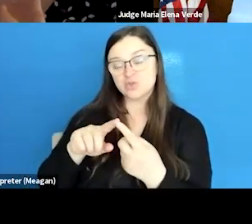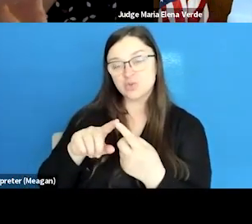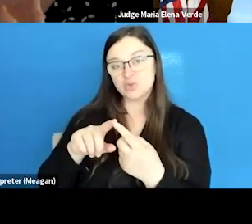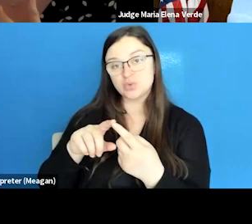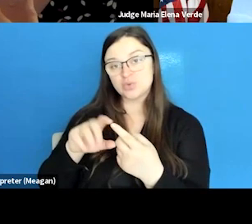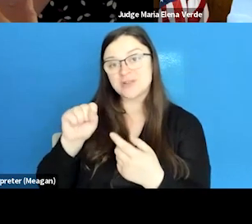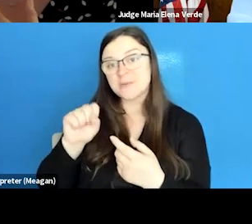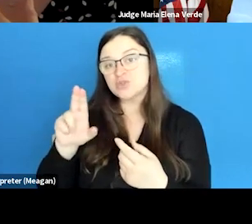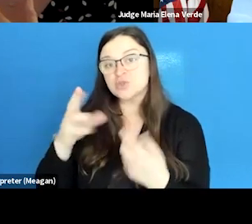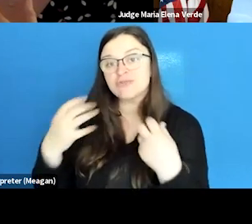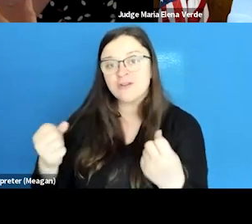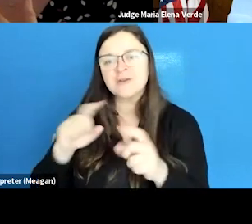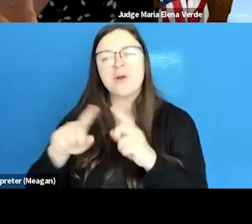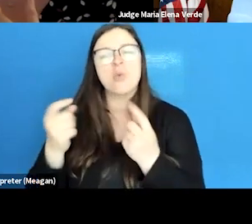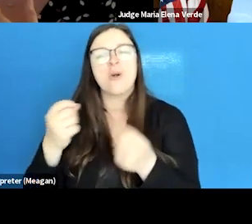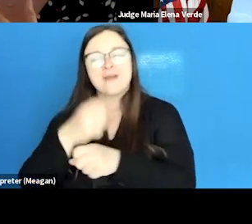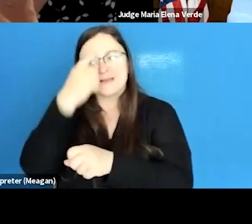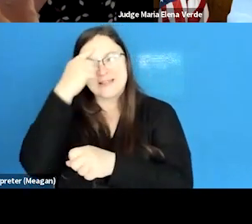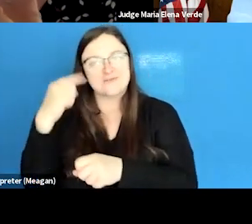them.